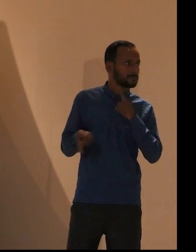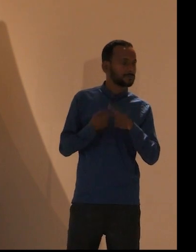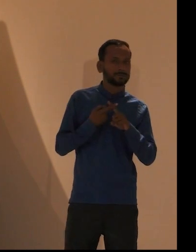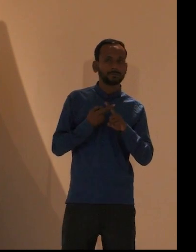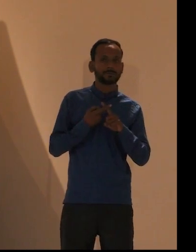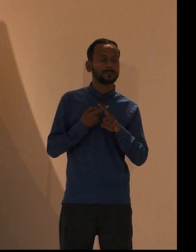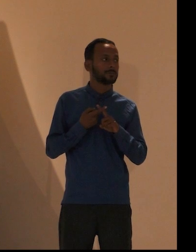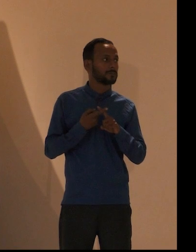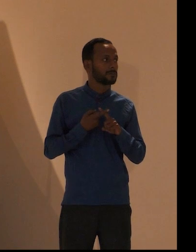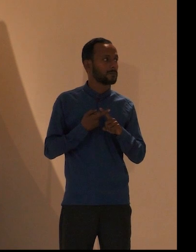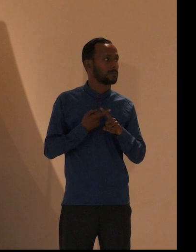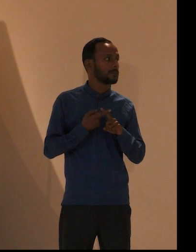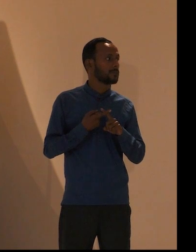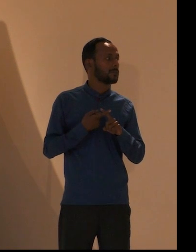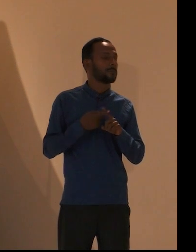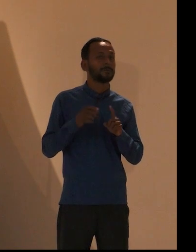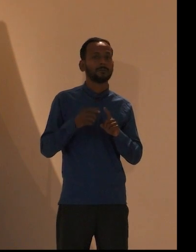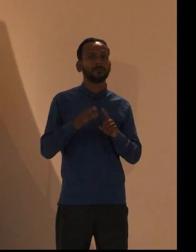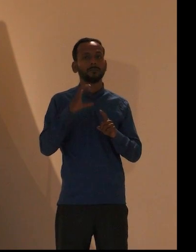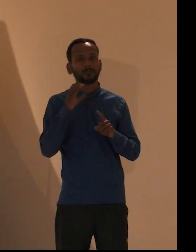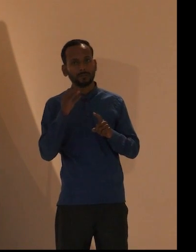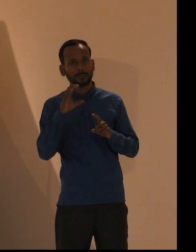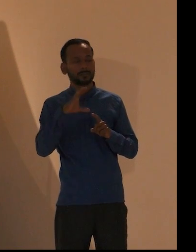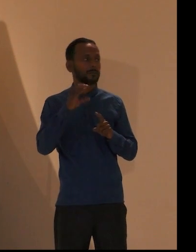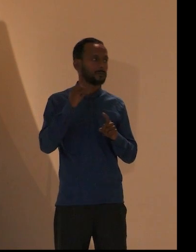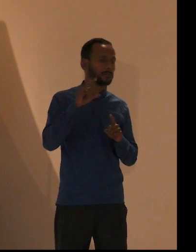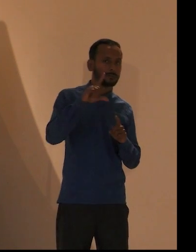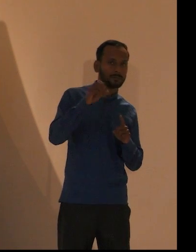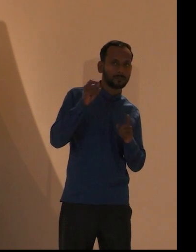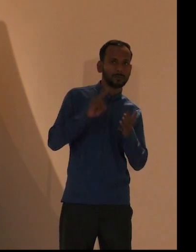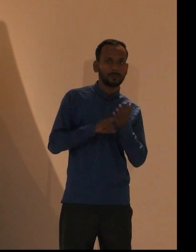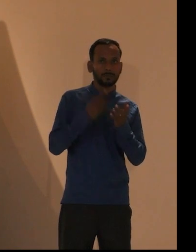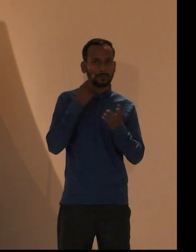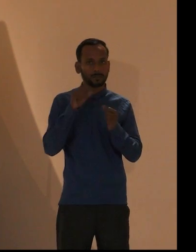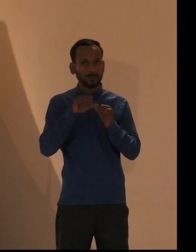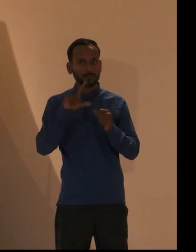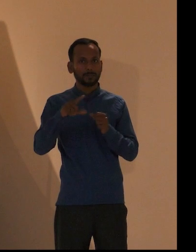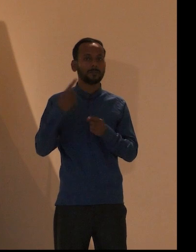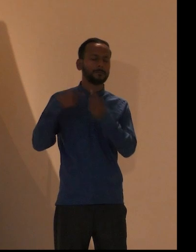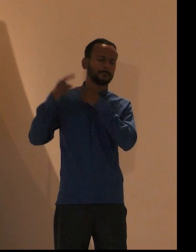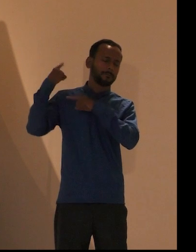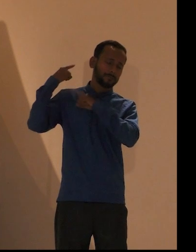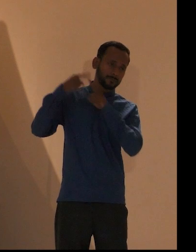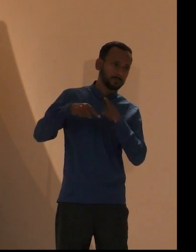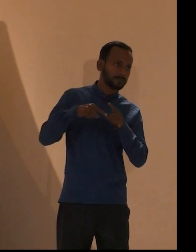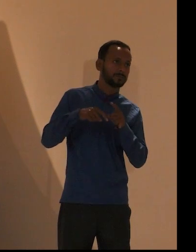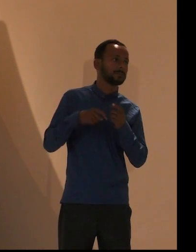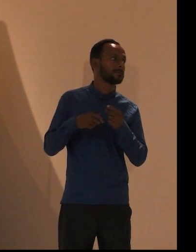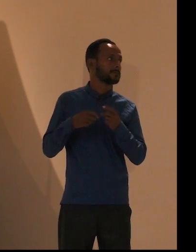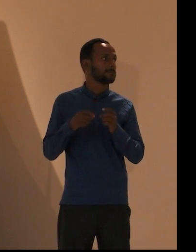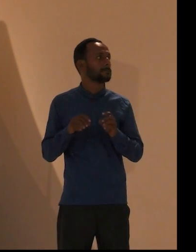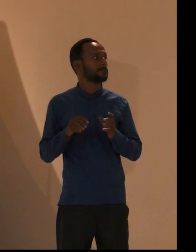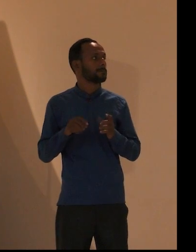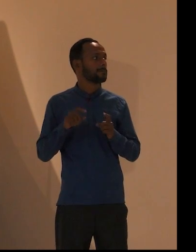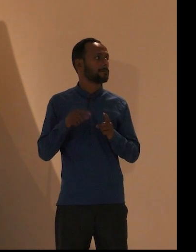gave a place to big events of colonial history like imperial pageants, the darbars and revolts and so on and so forth,